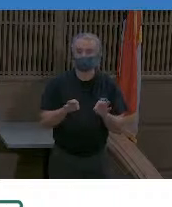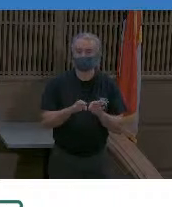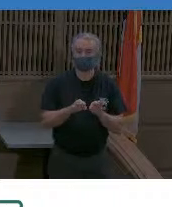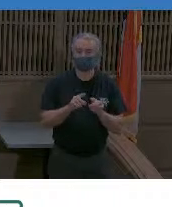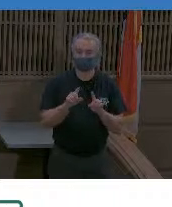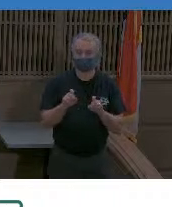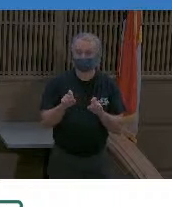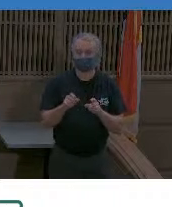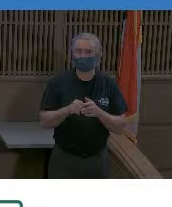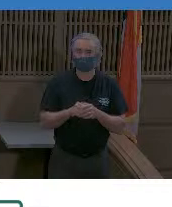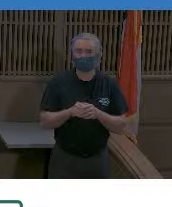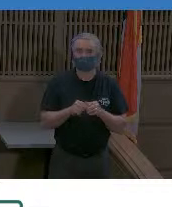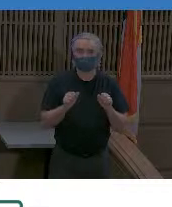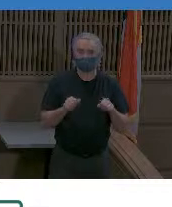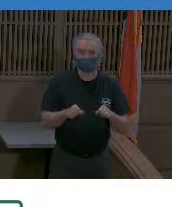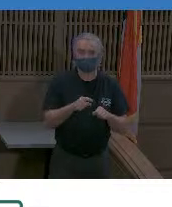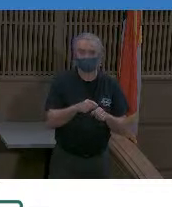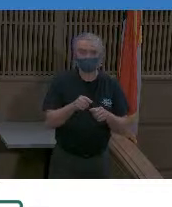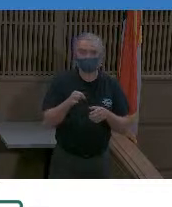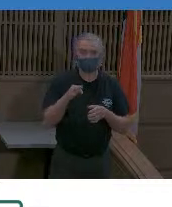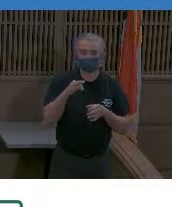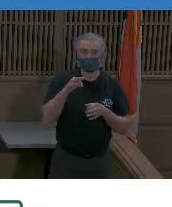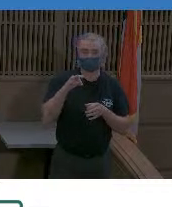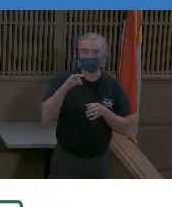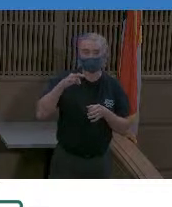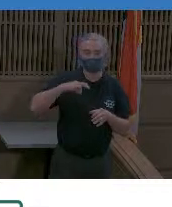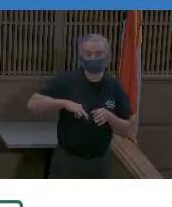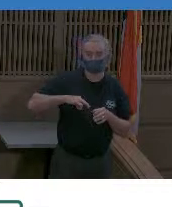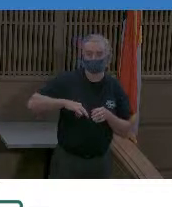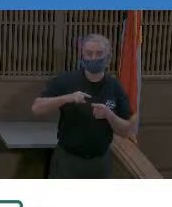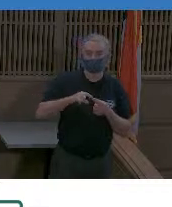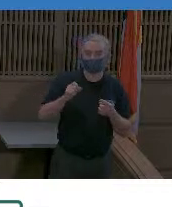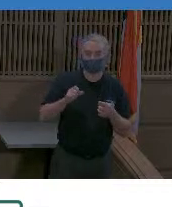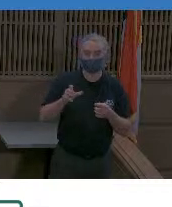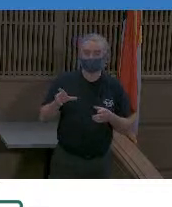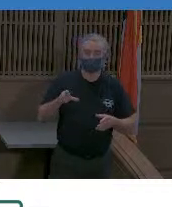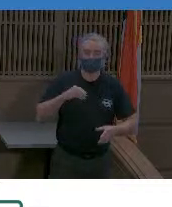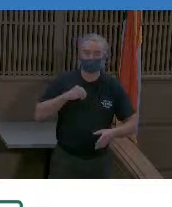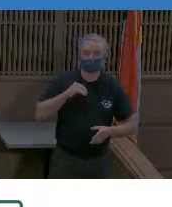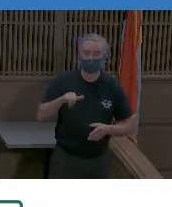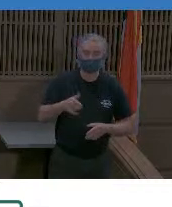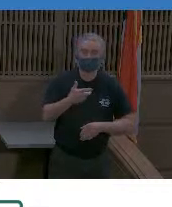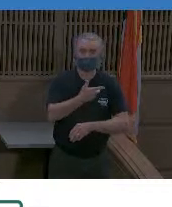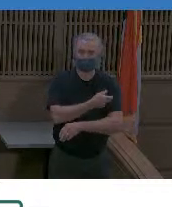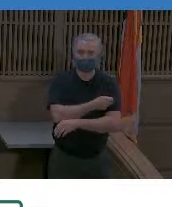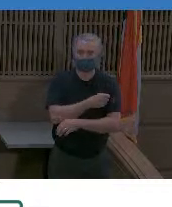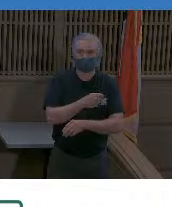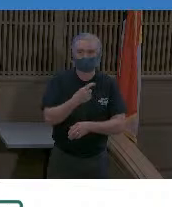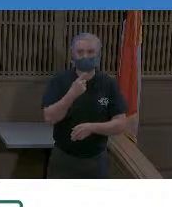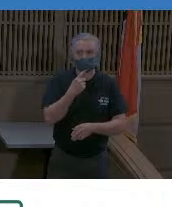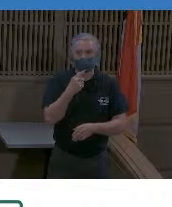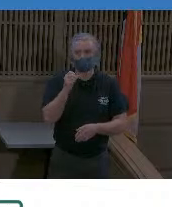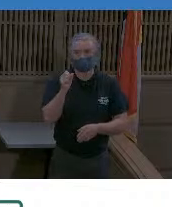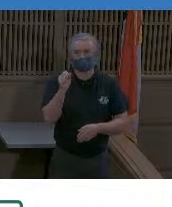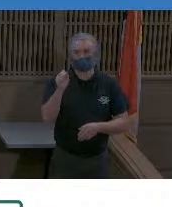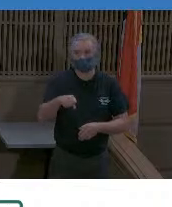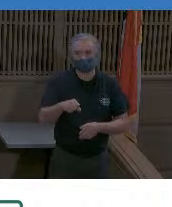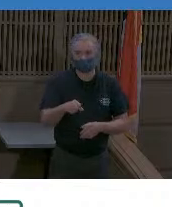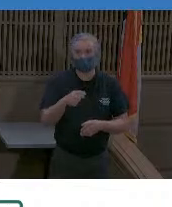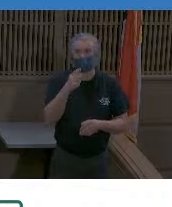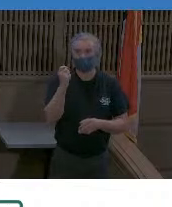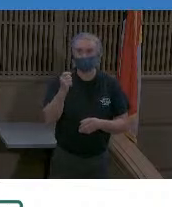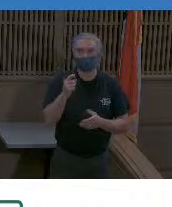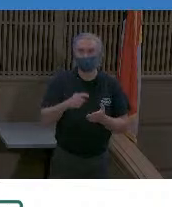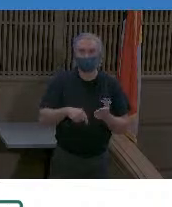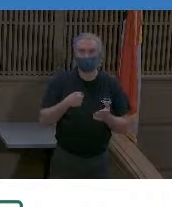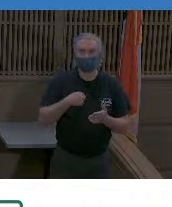to. Can they benefit from having the COVID-19 vaccination? The answer is yes, because according to what